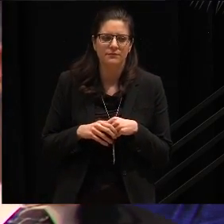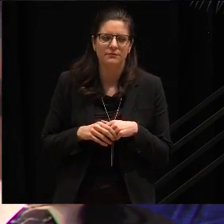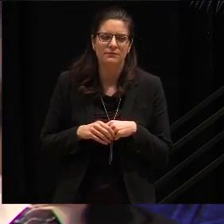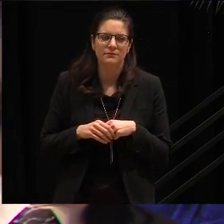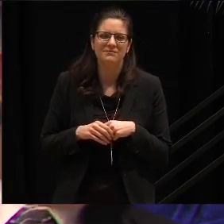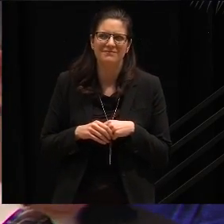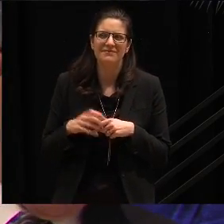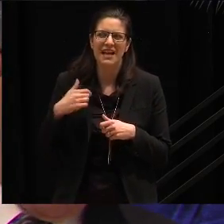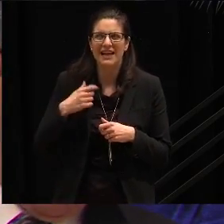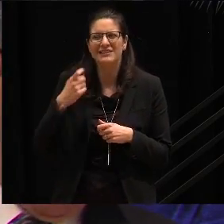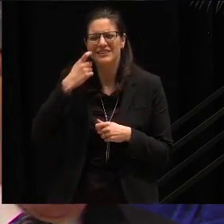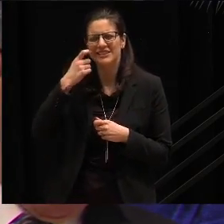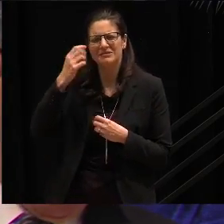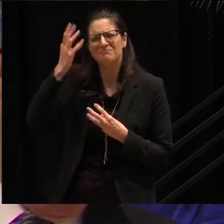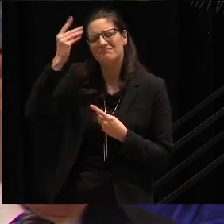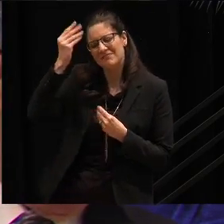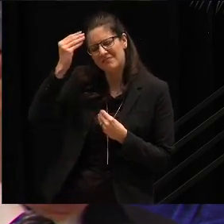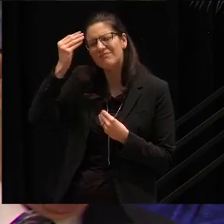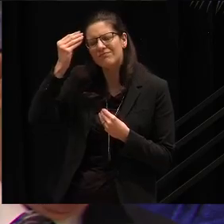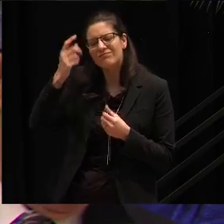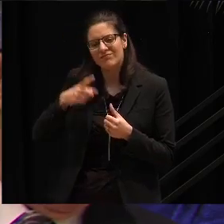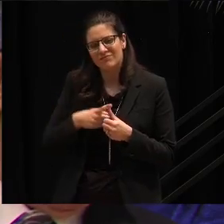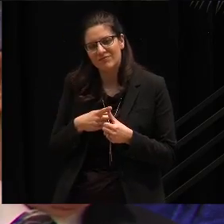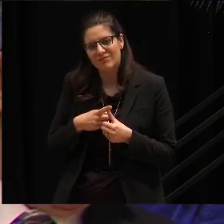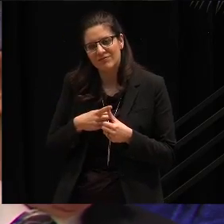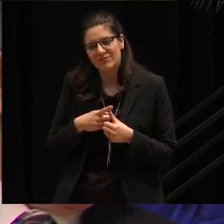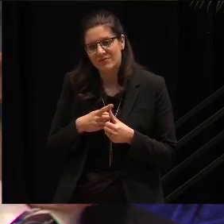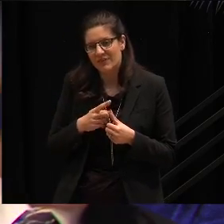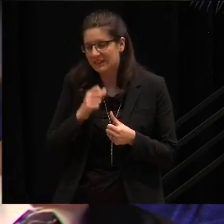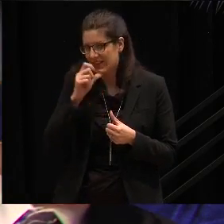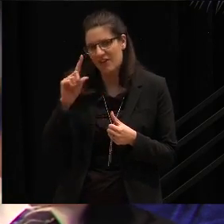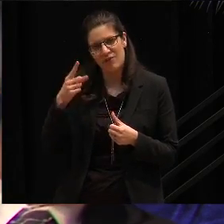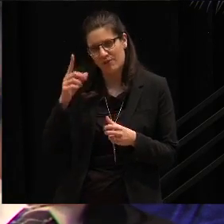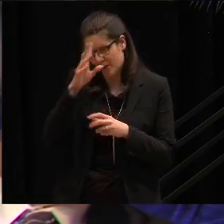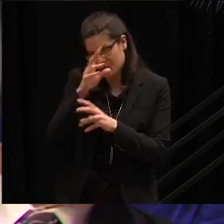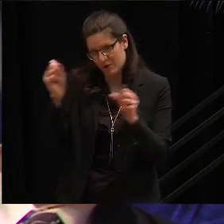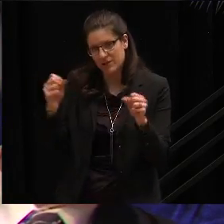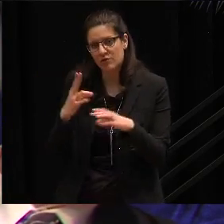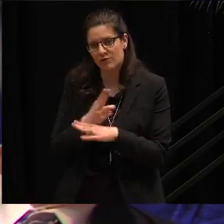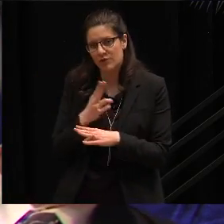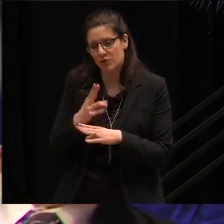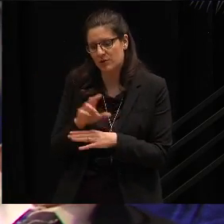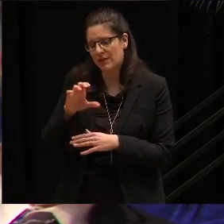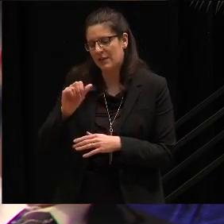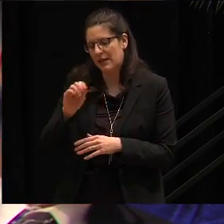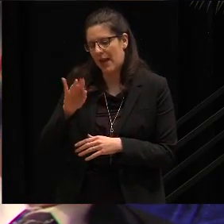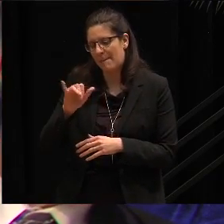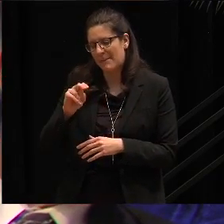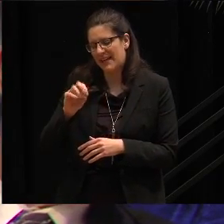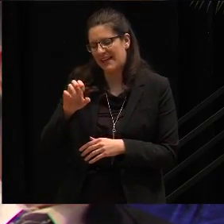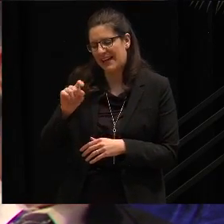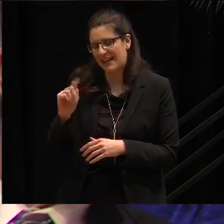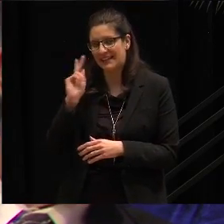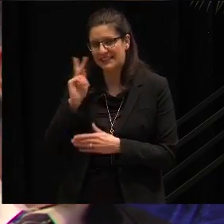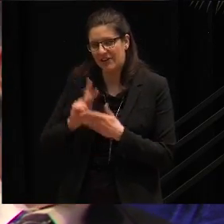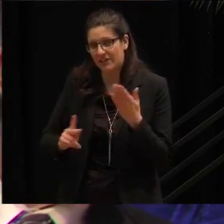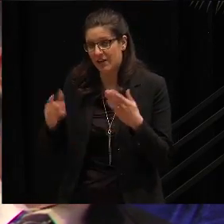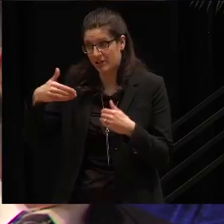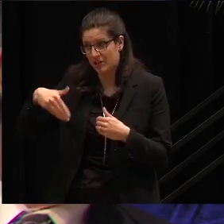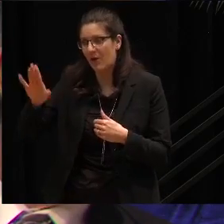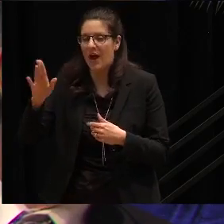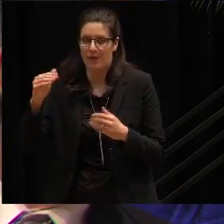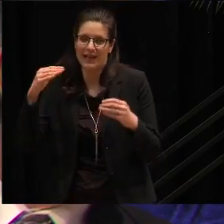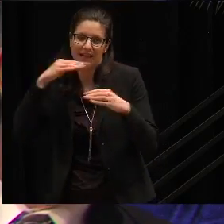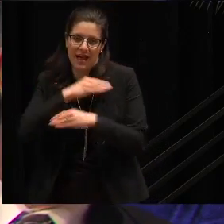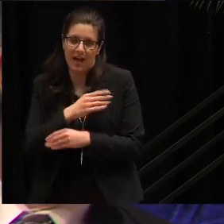it gave me a couple of thoughts. First of all, this is not the first president who's used cabinet secretaries to go out and say the untruth.